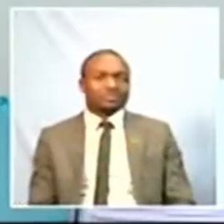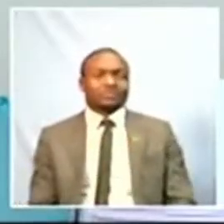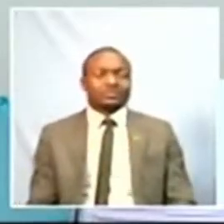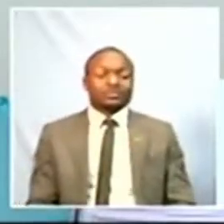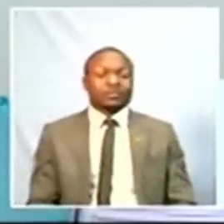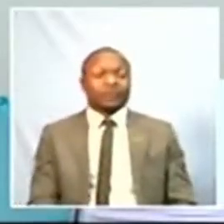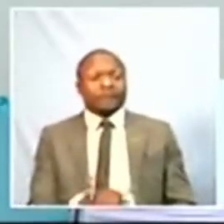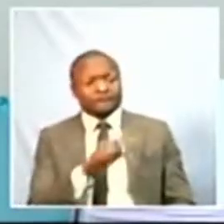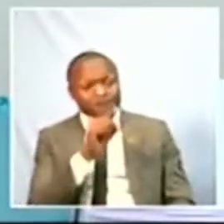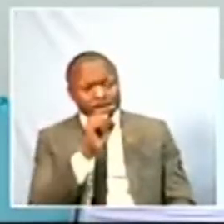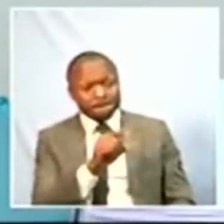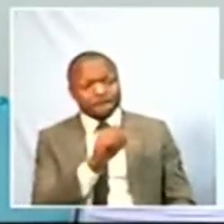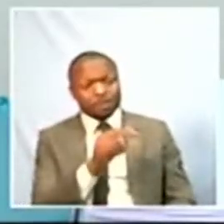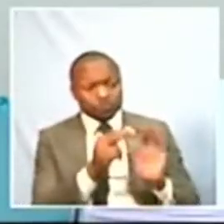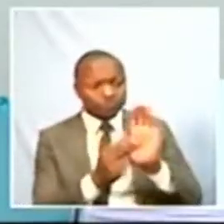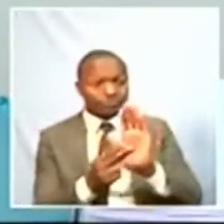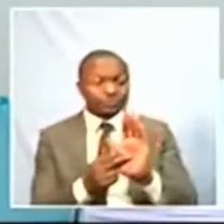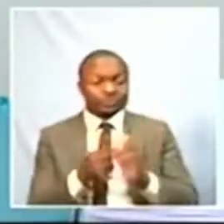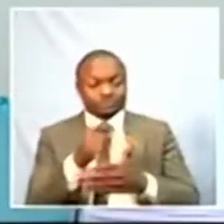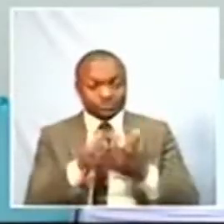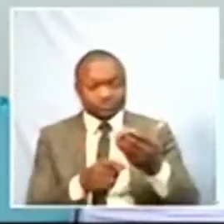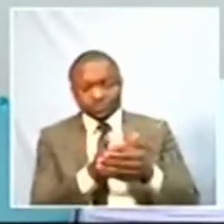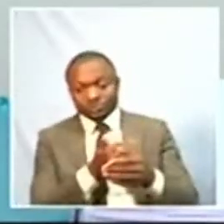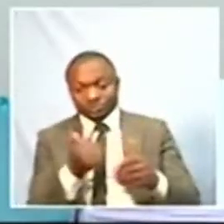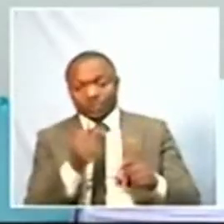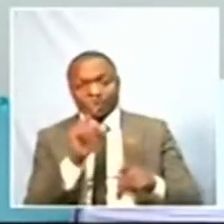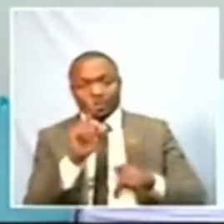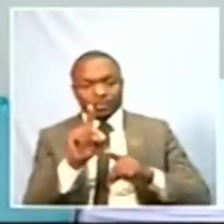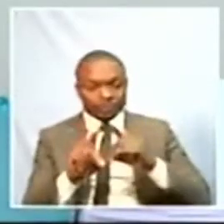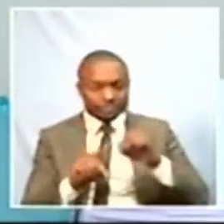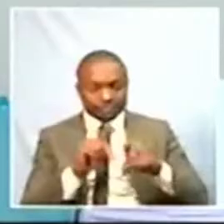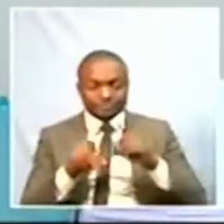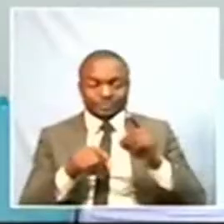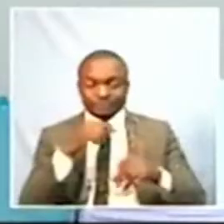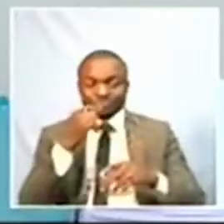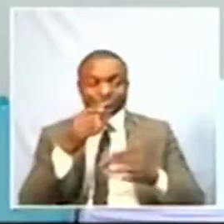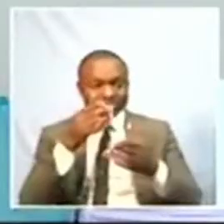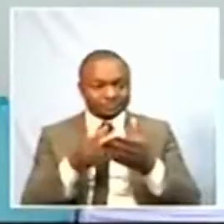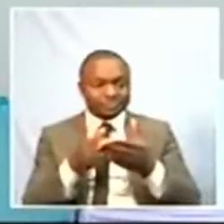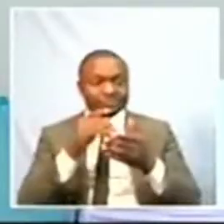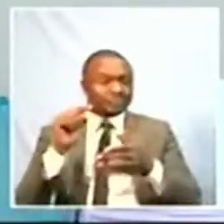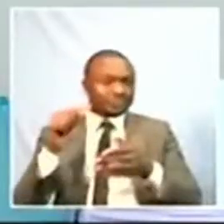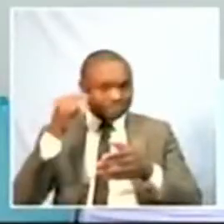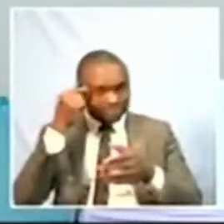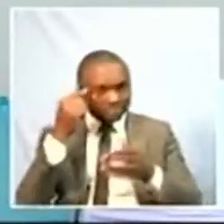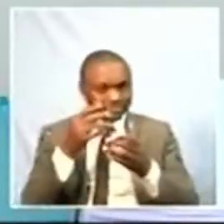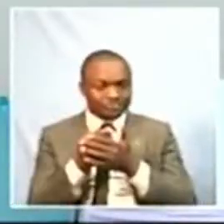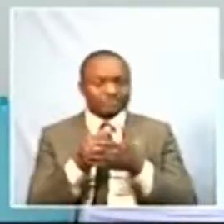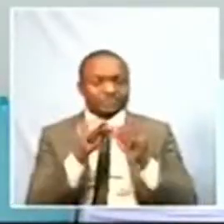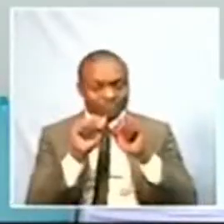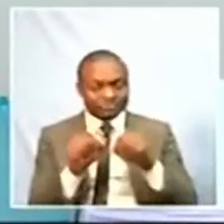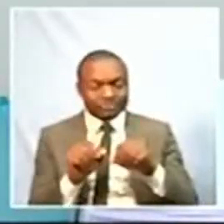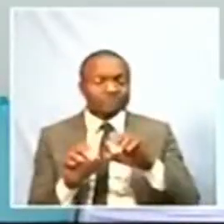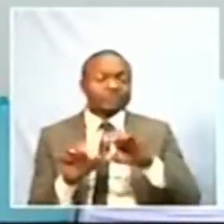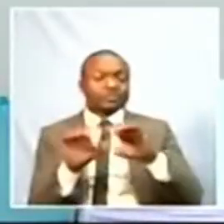So it confirms what other people say, that because this is government money, you can do anything.